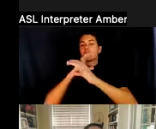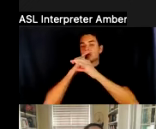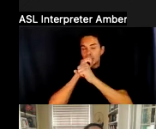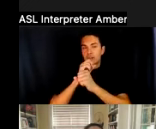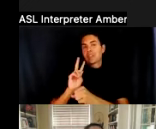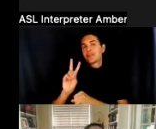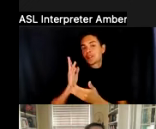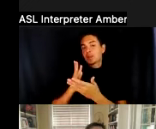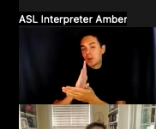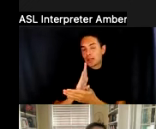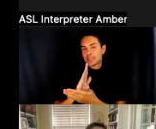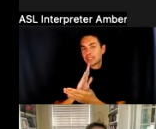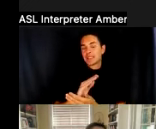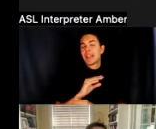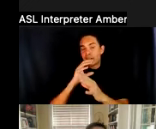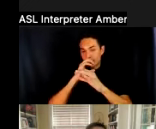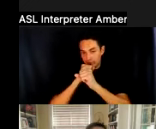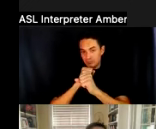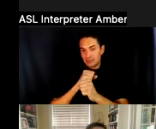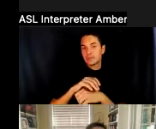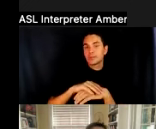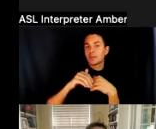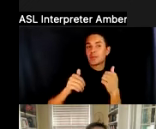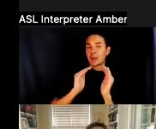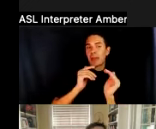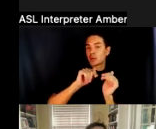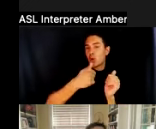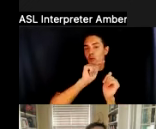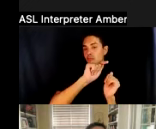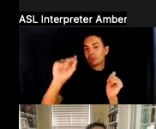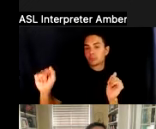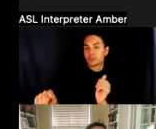confidentiality among all the other ones.